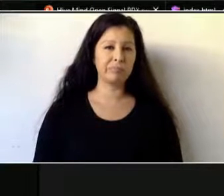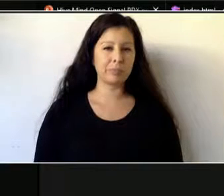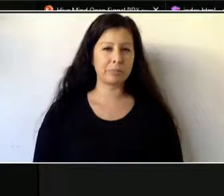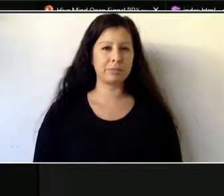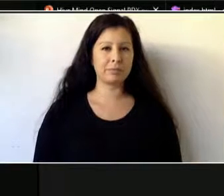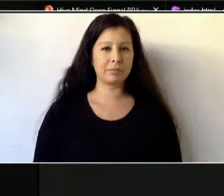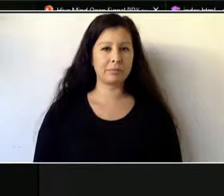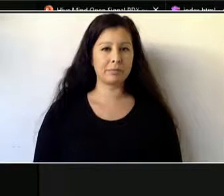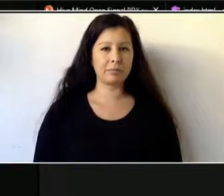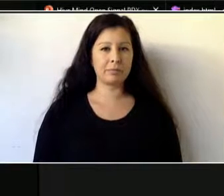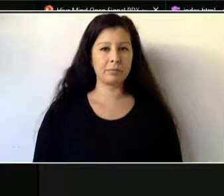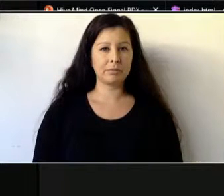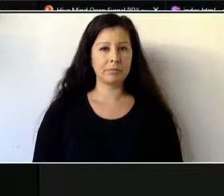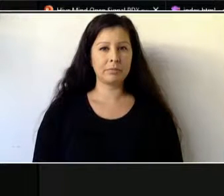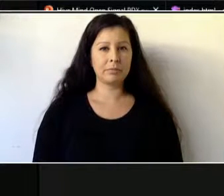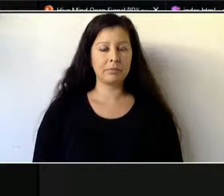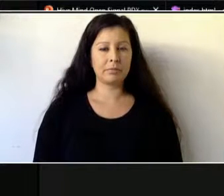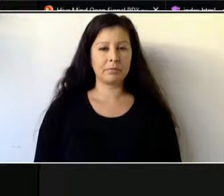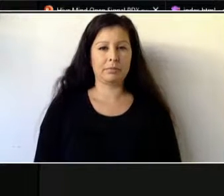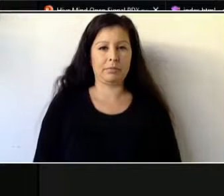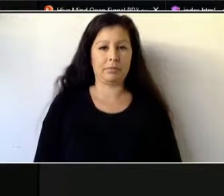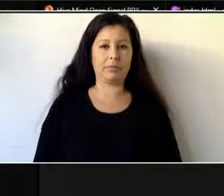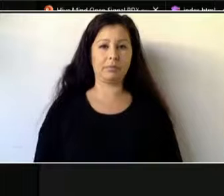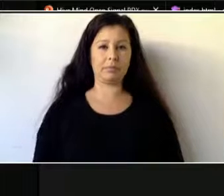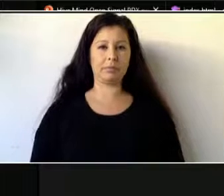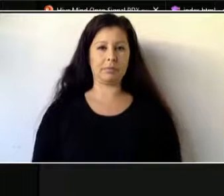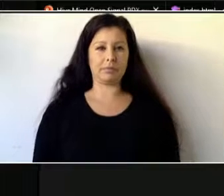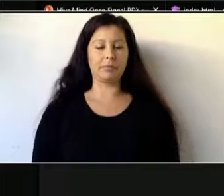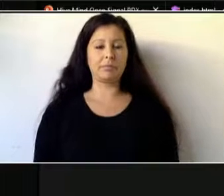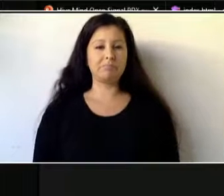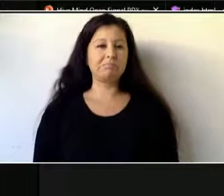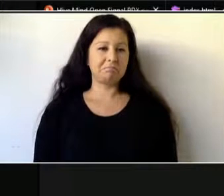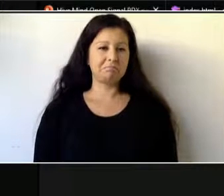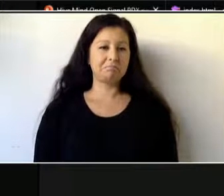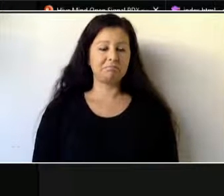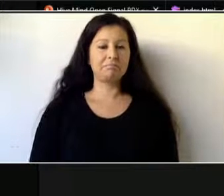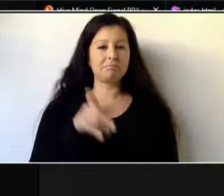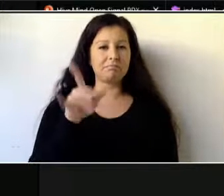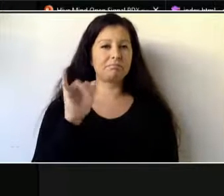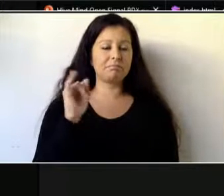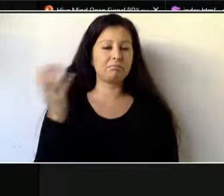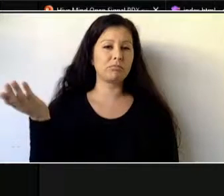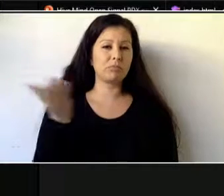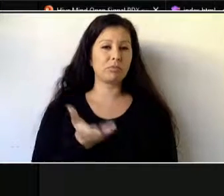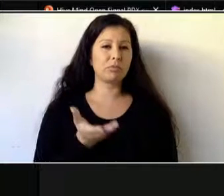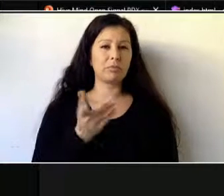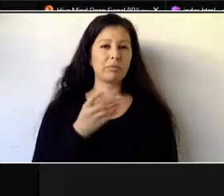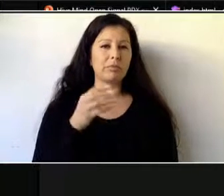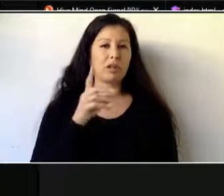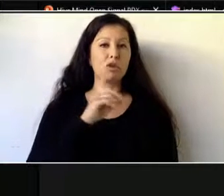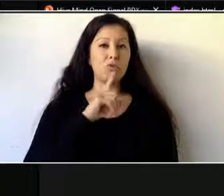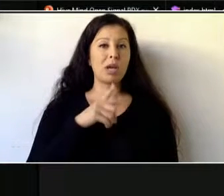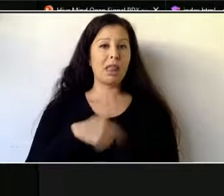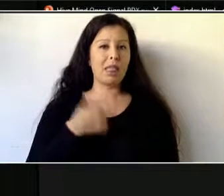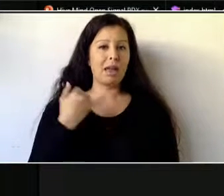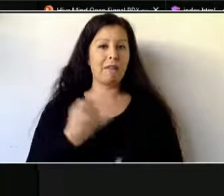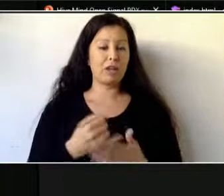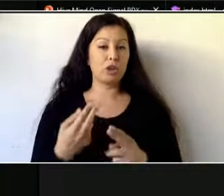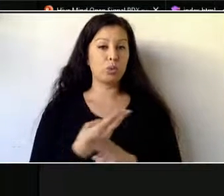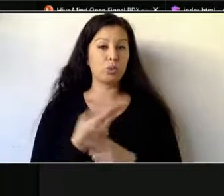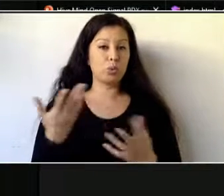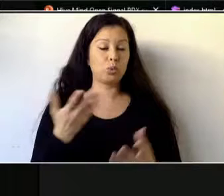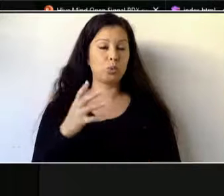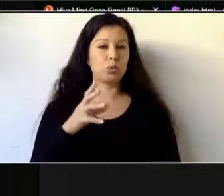But yeah, this is like bringing in the real life artist using